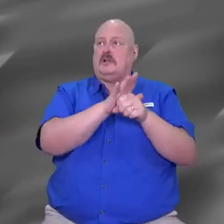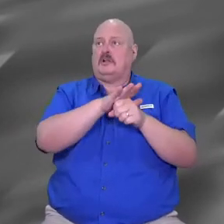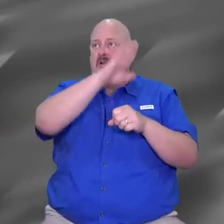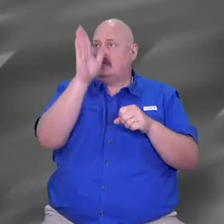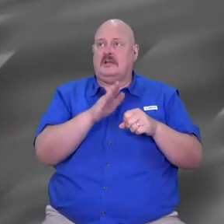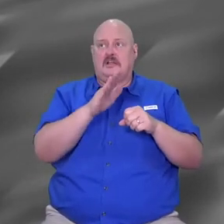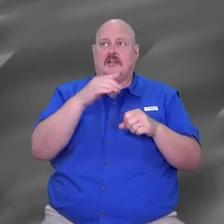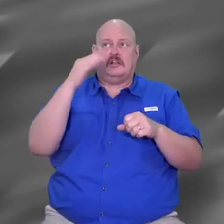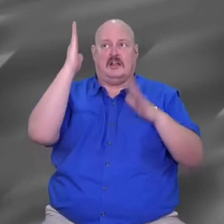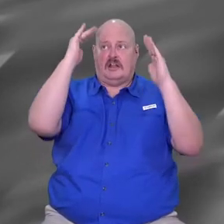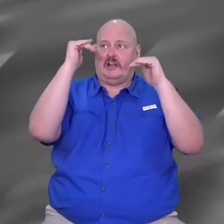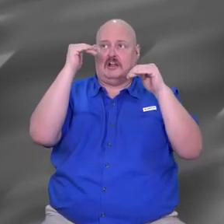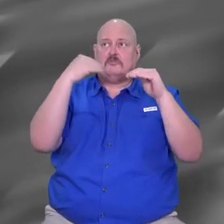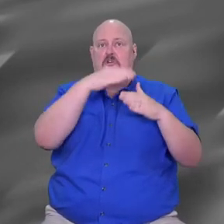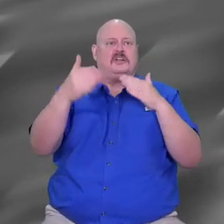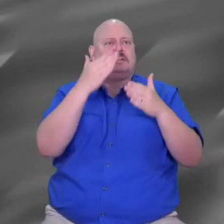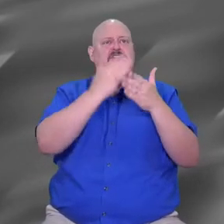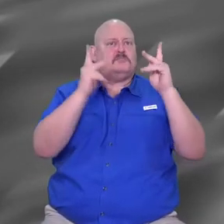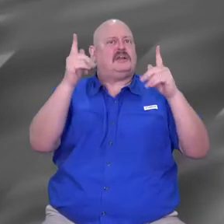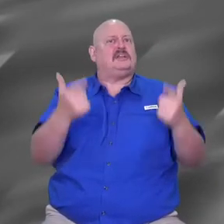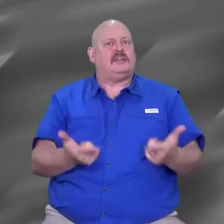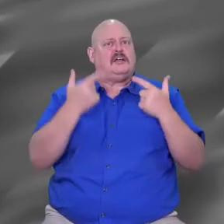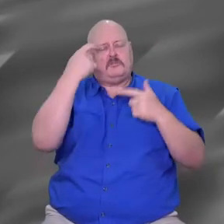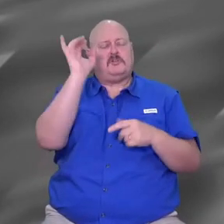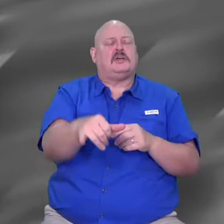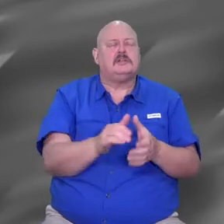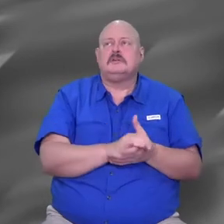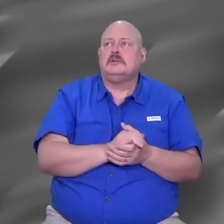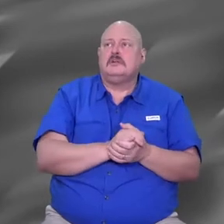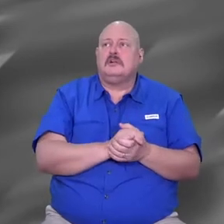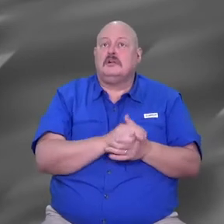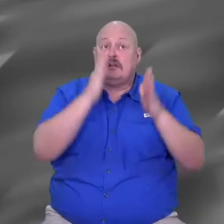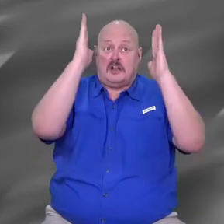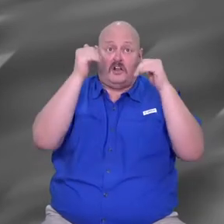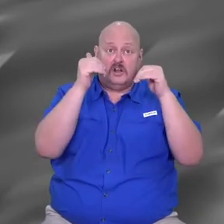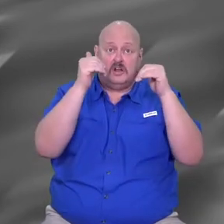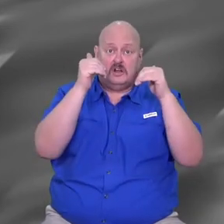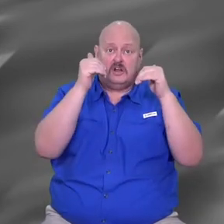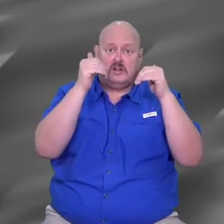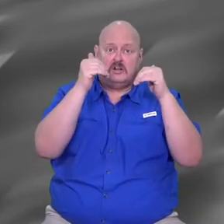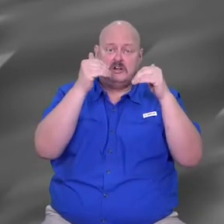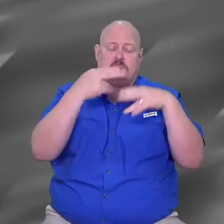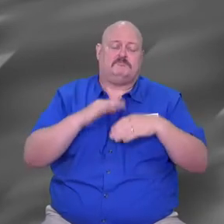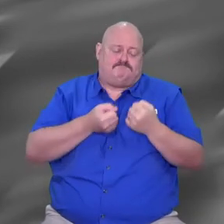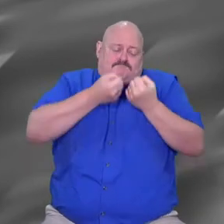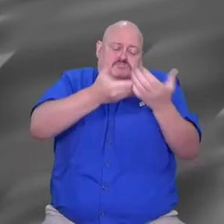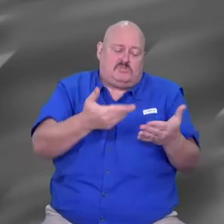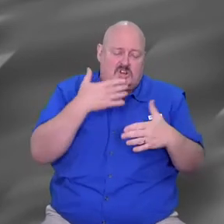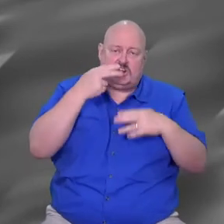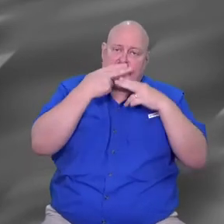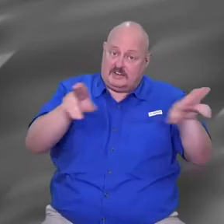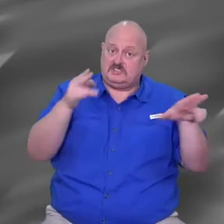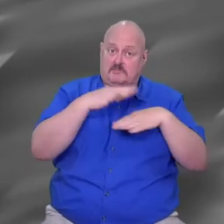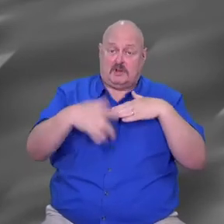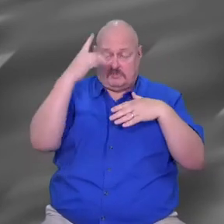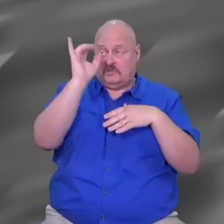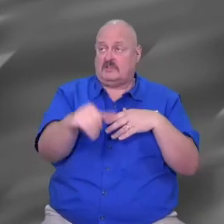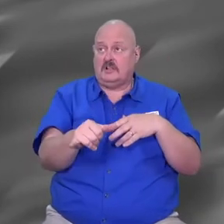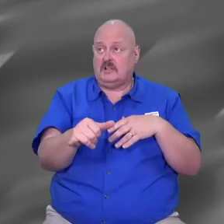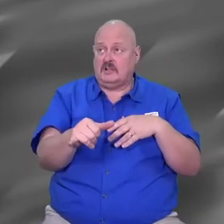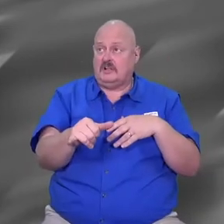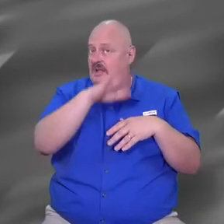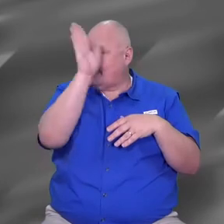their mind. I hope we end somebody's life because of this. I hope we shed innocent blood because of this. That's